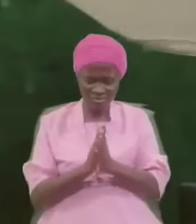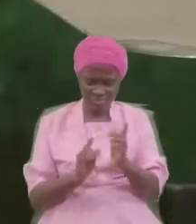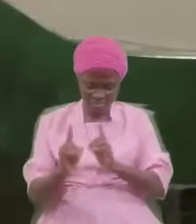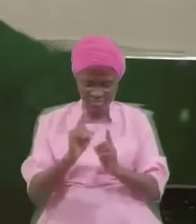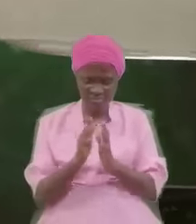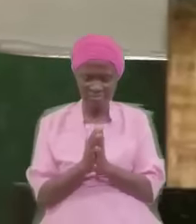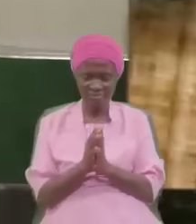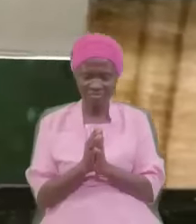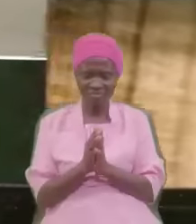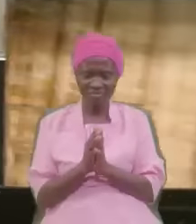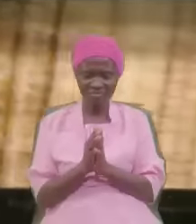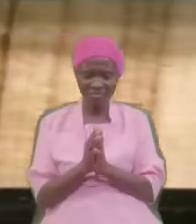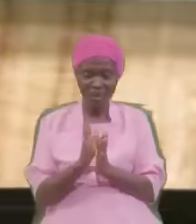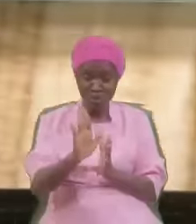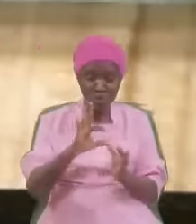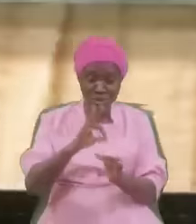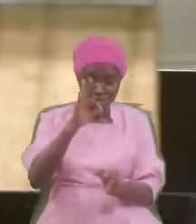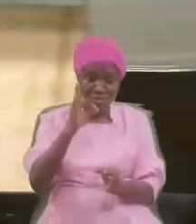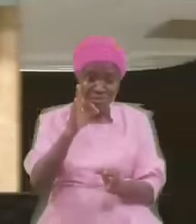A spirit